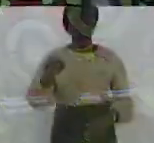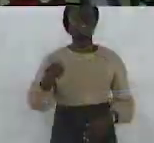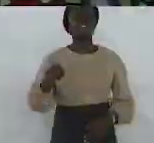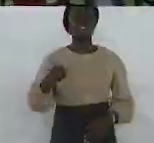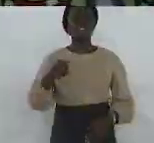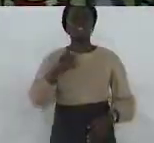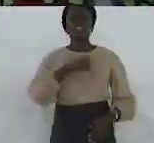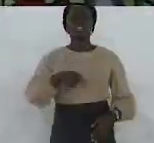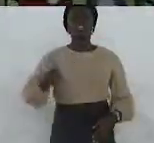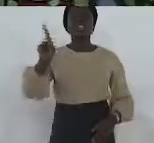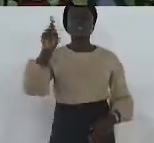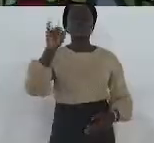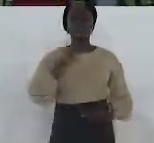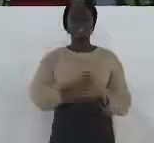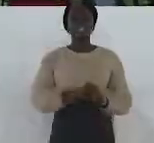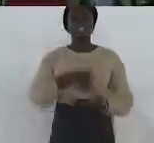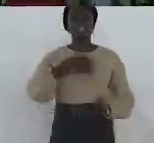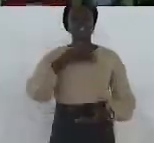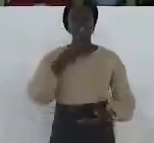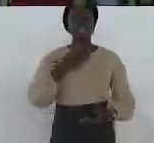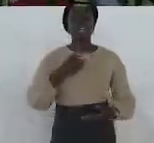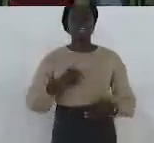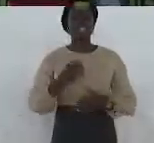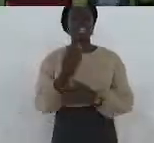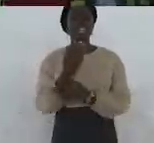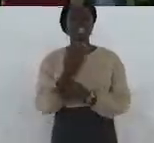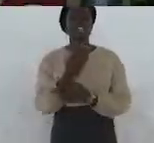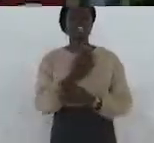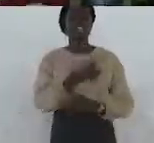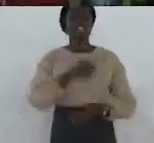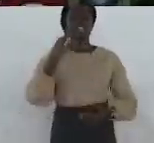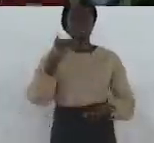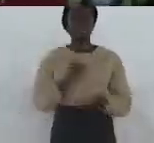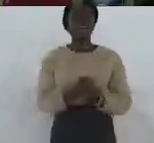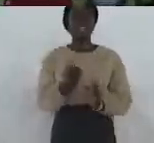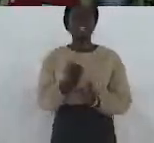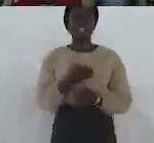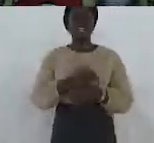the one that in the the one that created